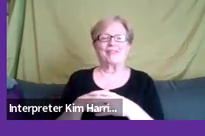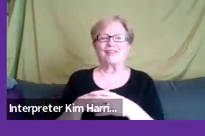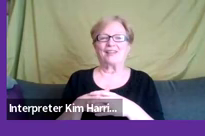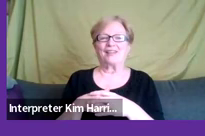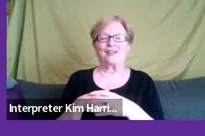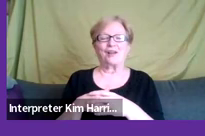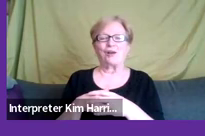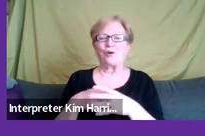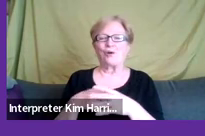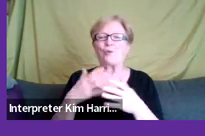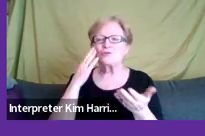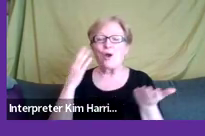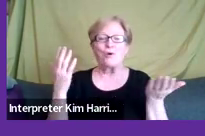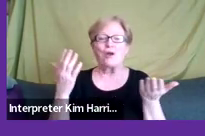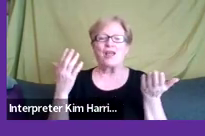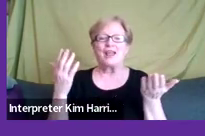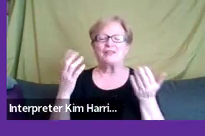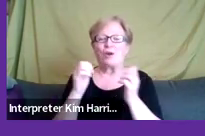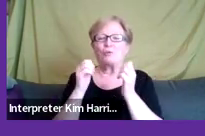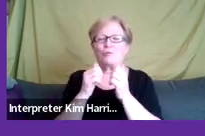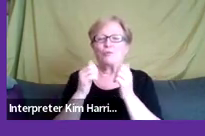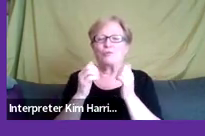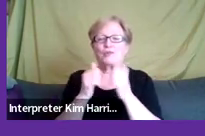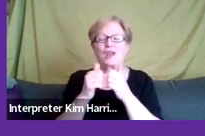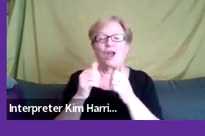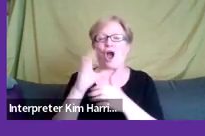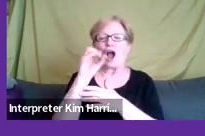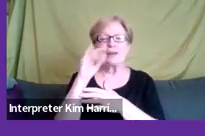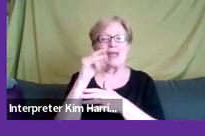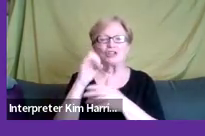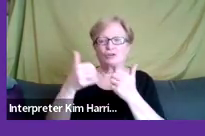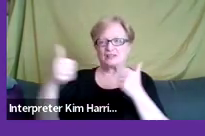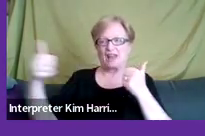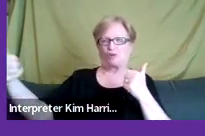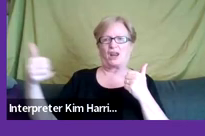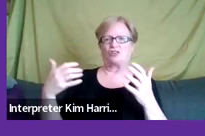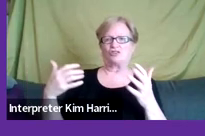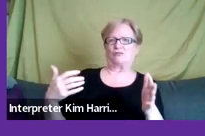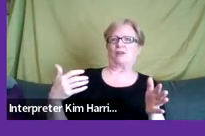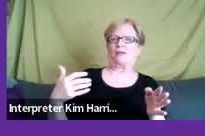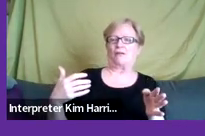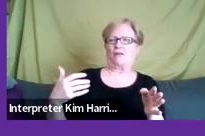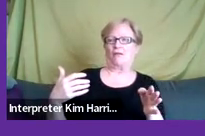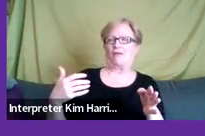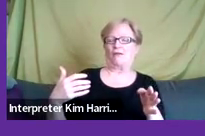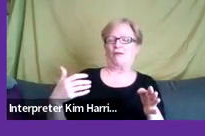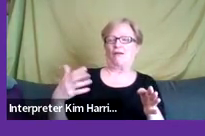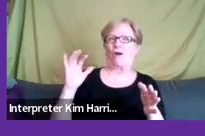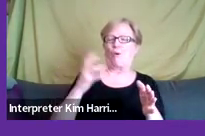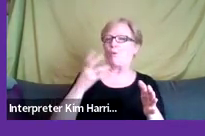we know it. When I read the occupational segregation, like, oh my goodness, like a light bulb